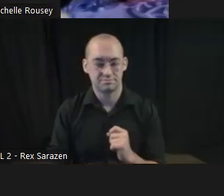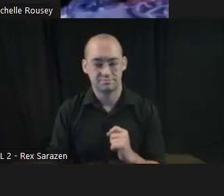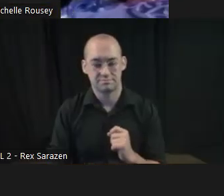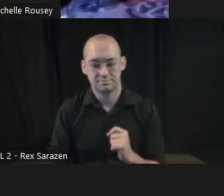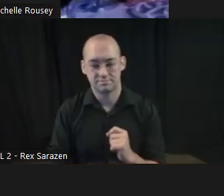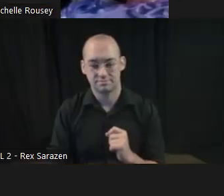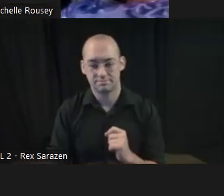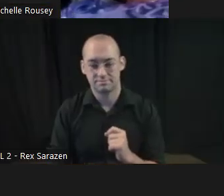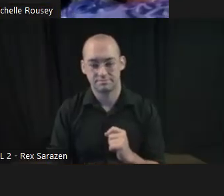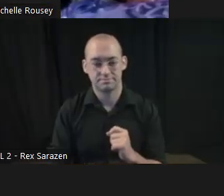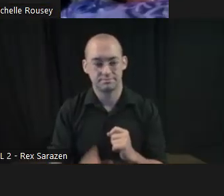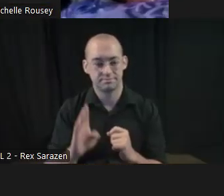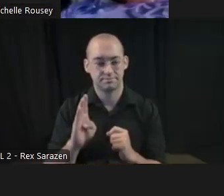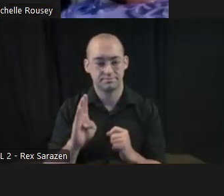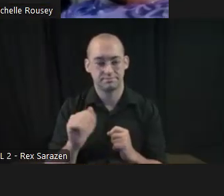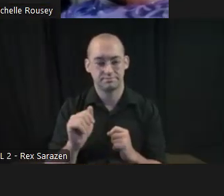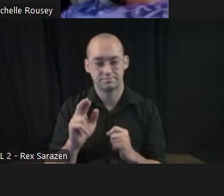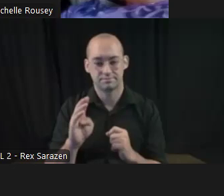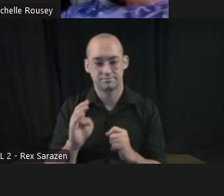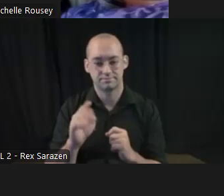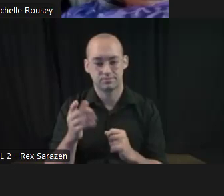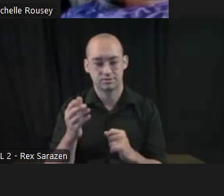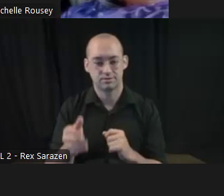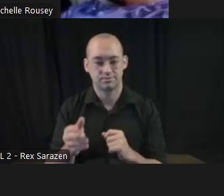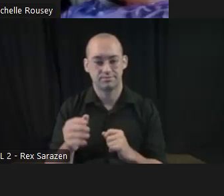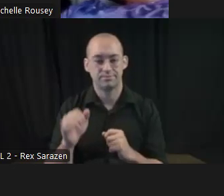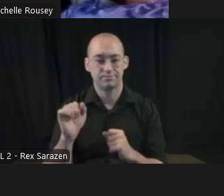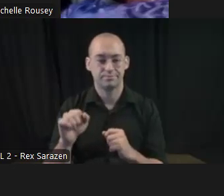Barb, are you there? Yeah, Did you raise- no, I am sorry. I had to unmute.